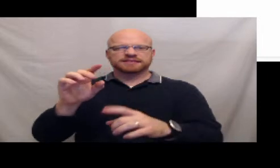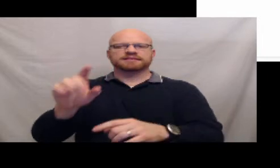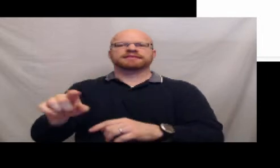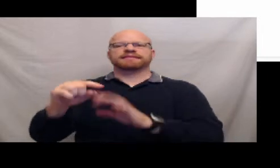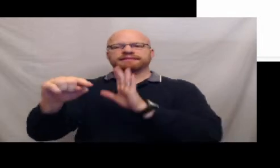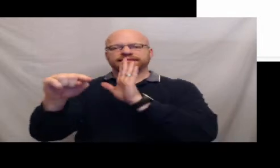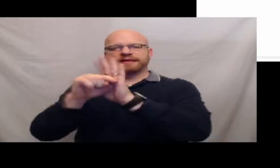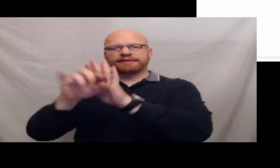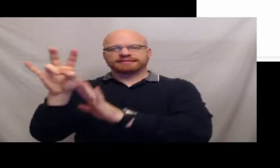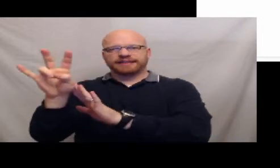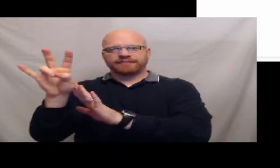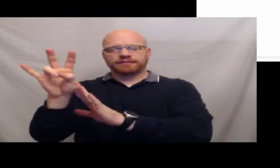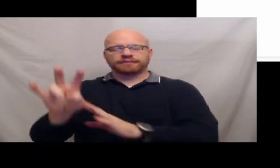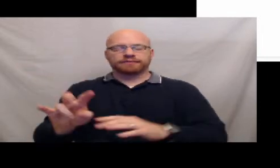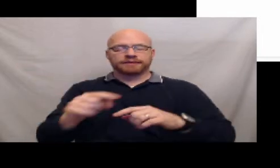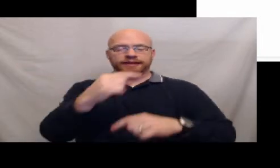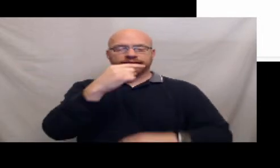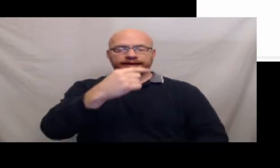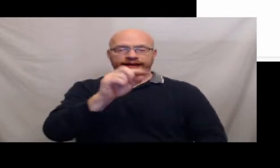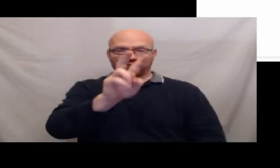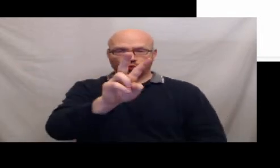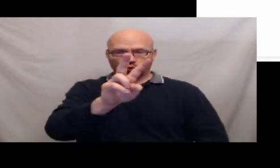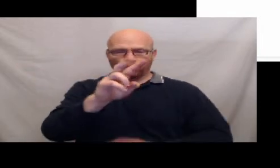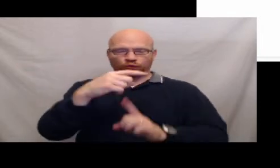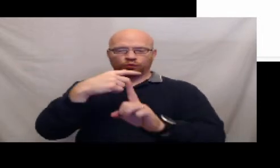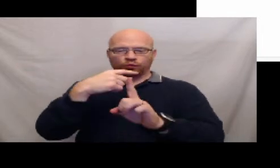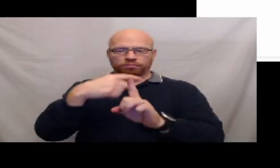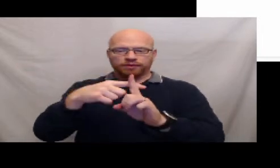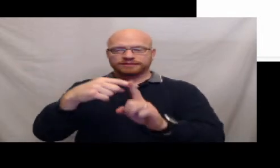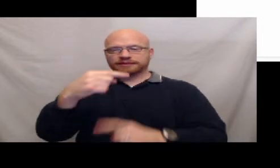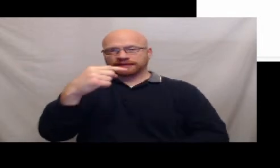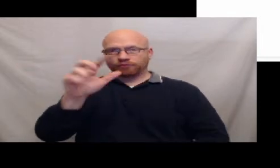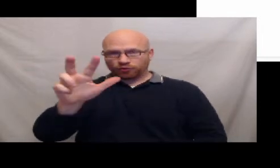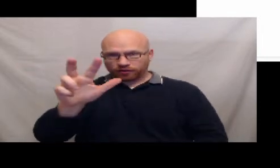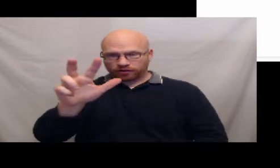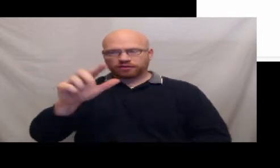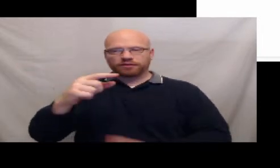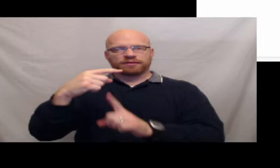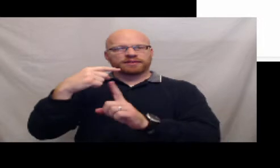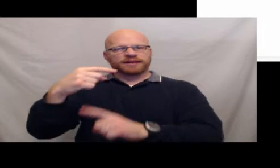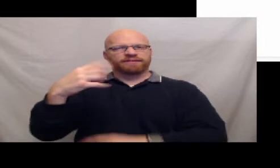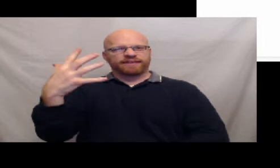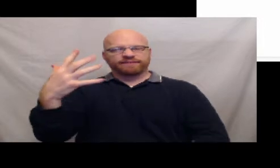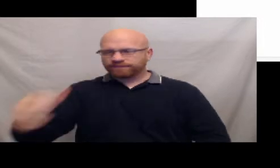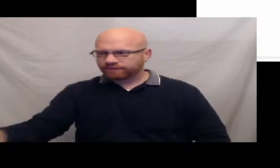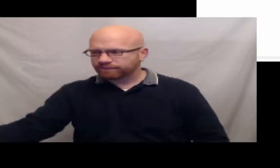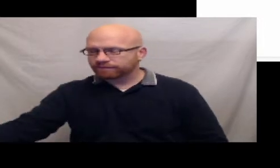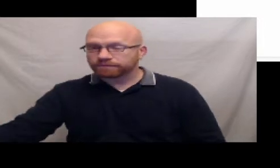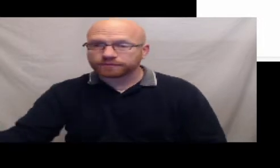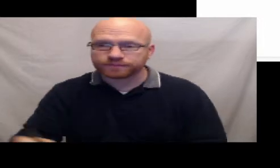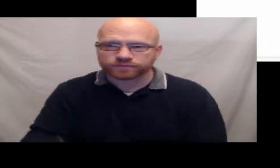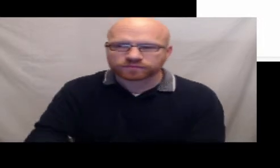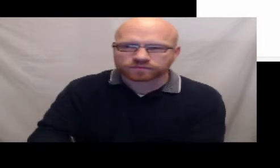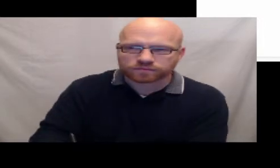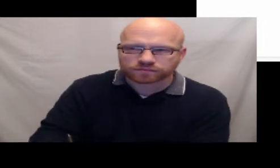negative 6, negative 7. And then negative 2 plus a negative 3, that's negative 5.